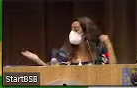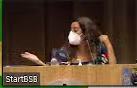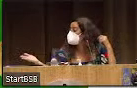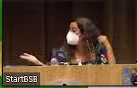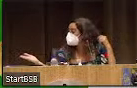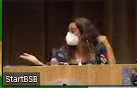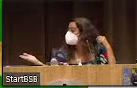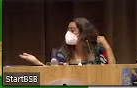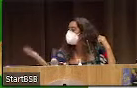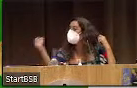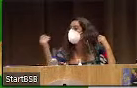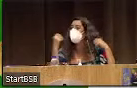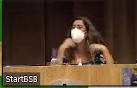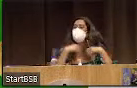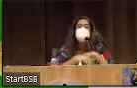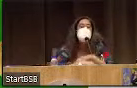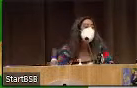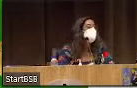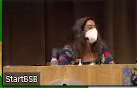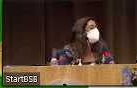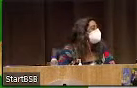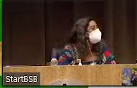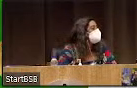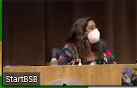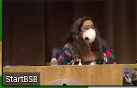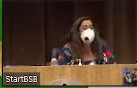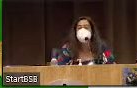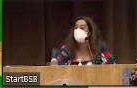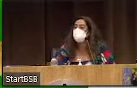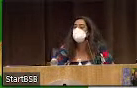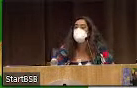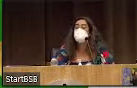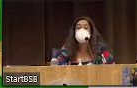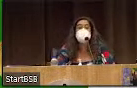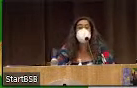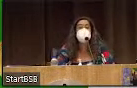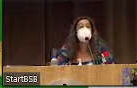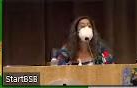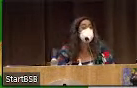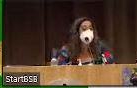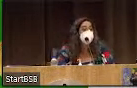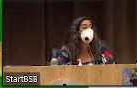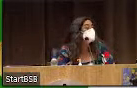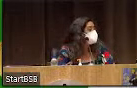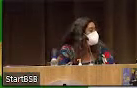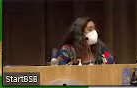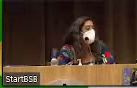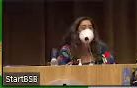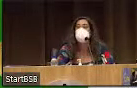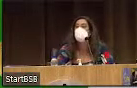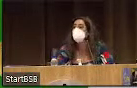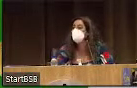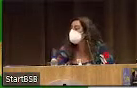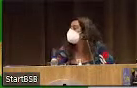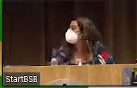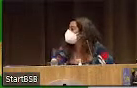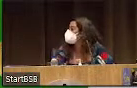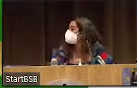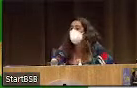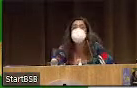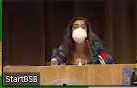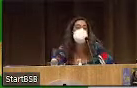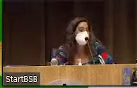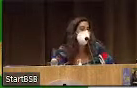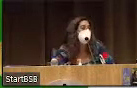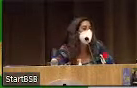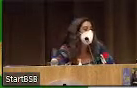of what we produce in this time. I want to end it with a quote from Gonçalves. If